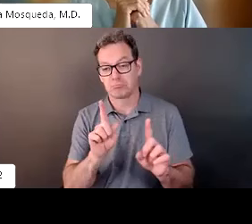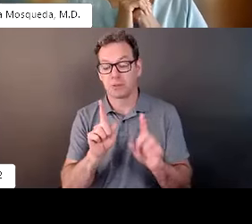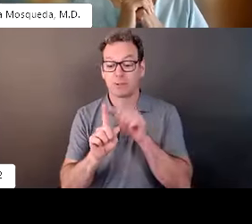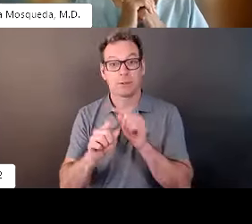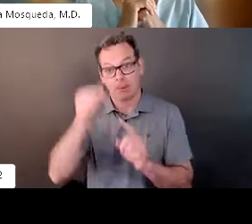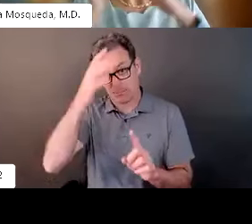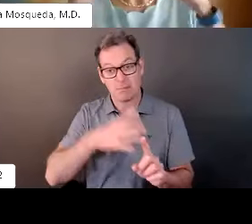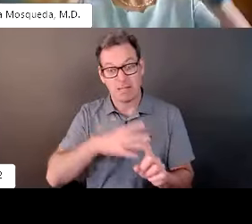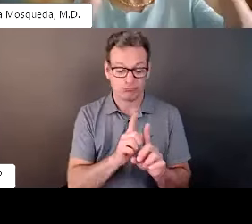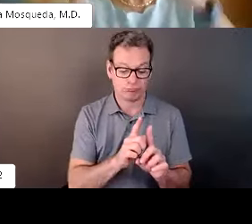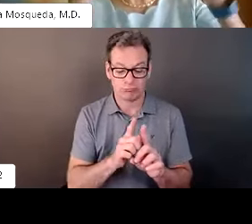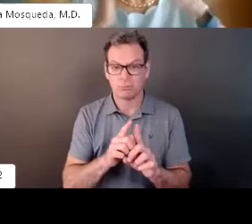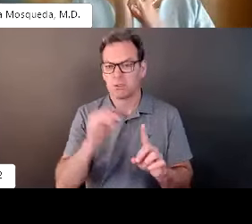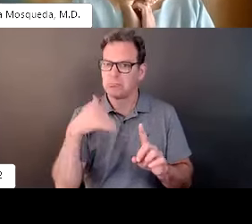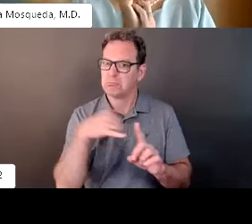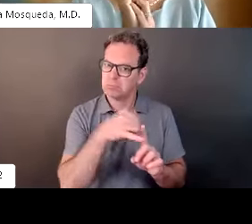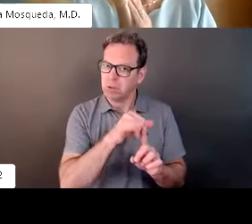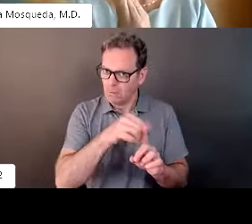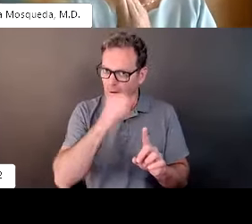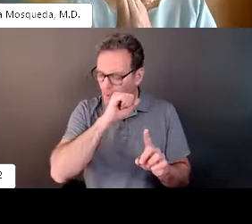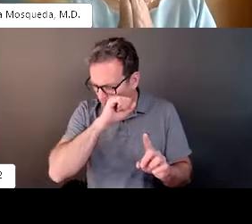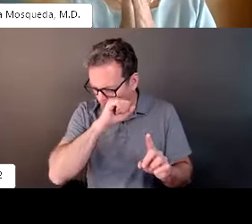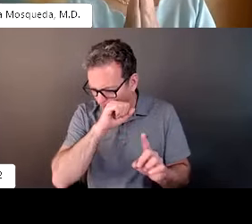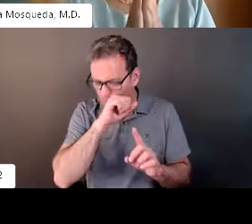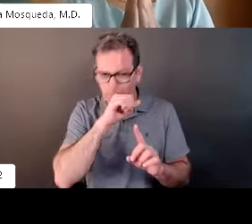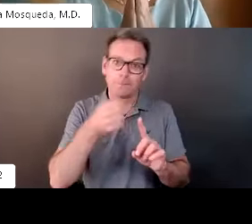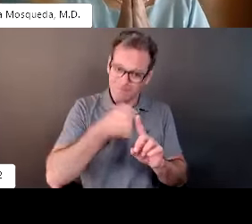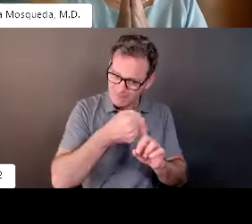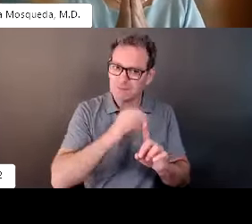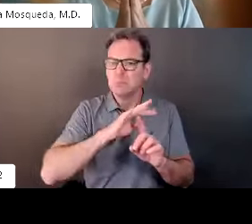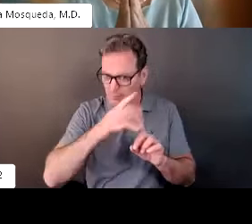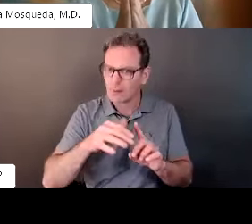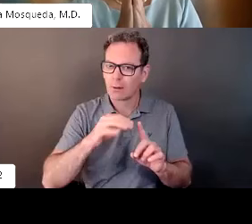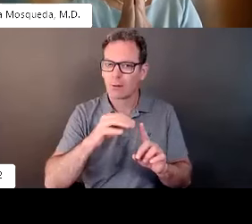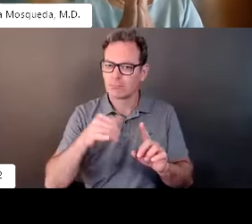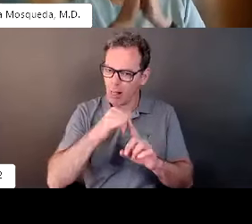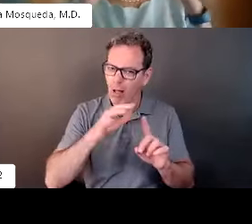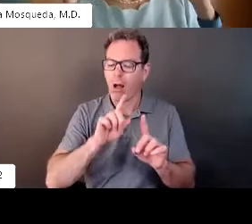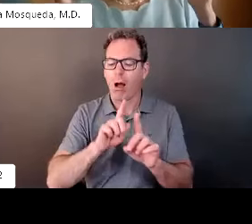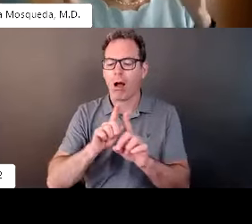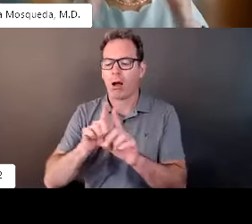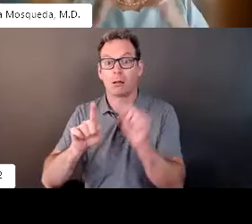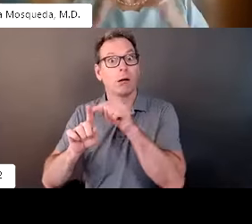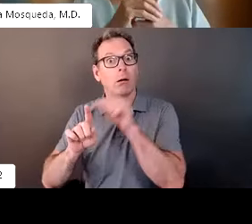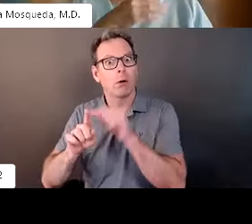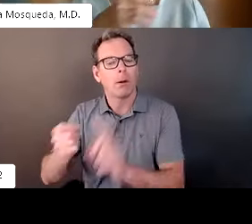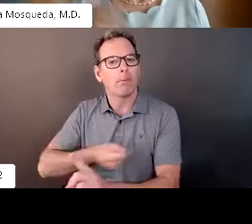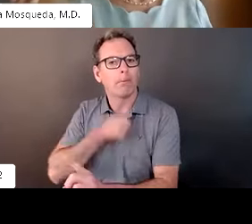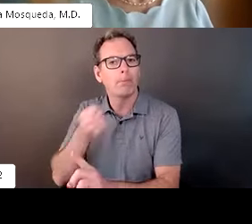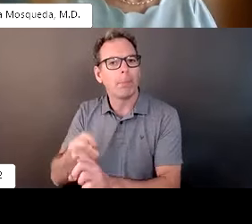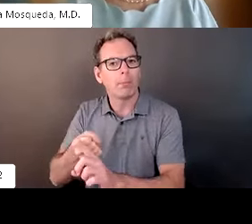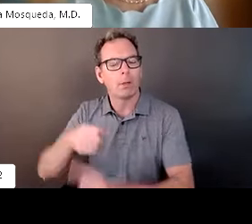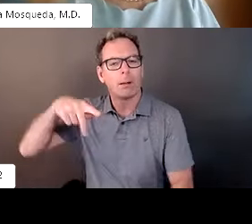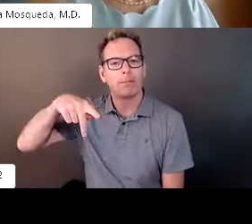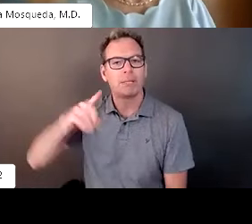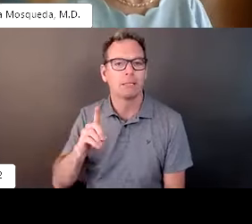potential victim, because the power dynamic is now shifting. So we have to be careful that we